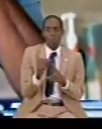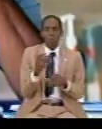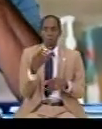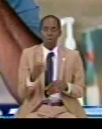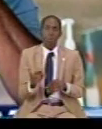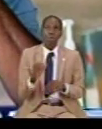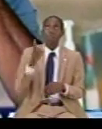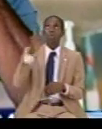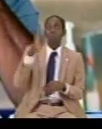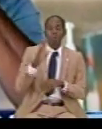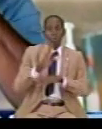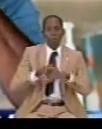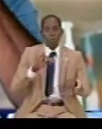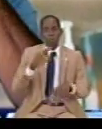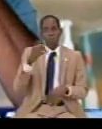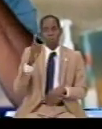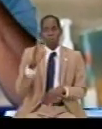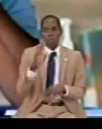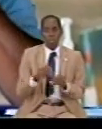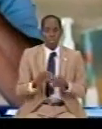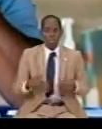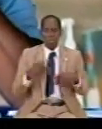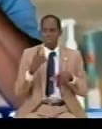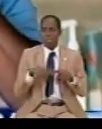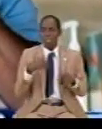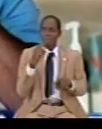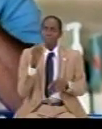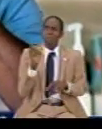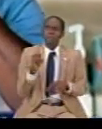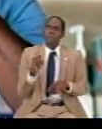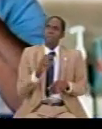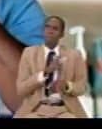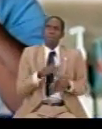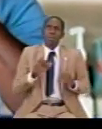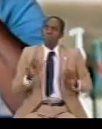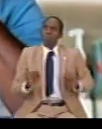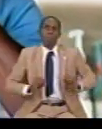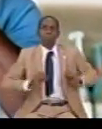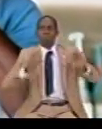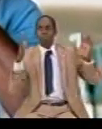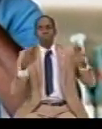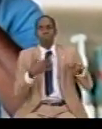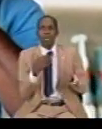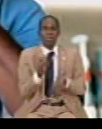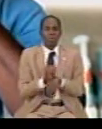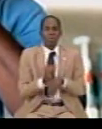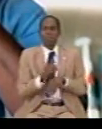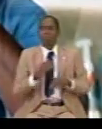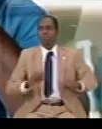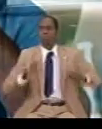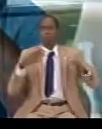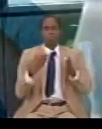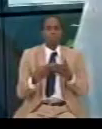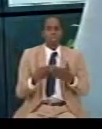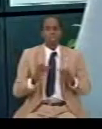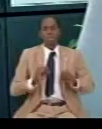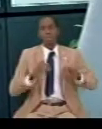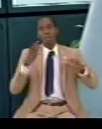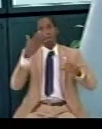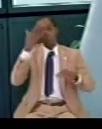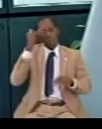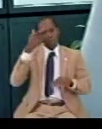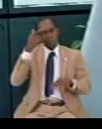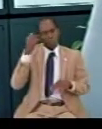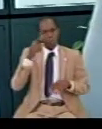calling of God upon your life, you cannot say, yes, I give it up. Yes, I give it up. Because, yes, Lord, I love you more than